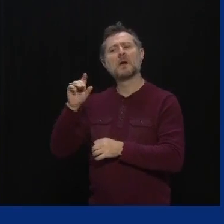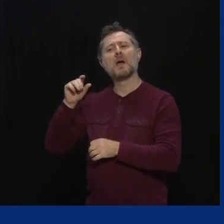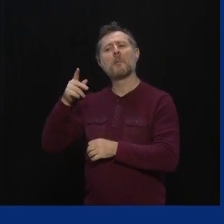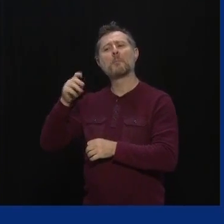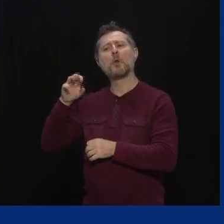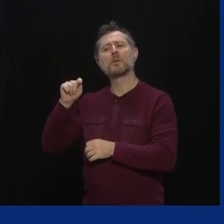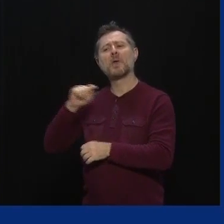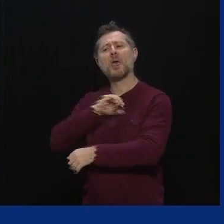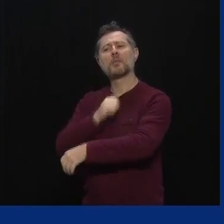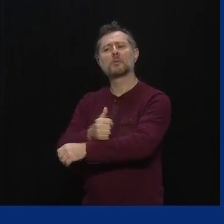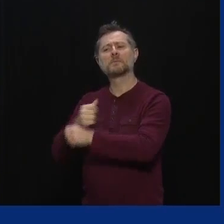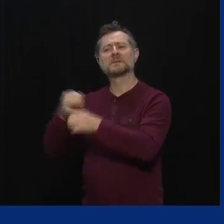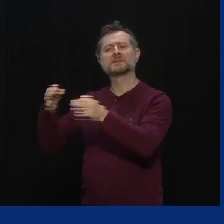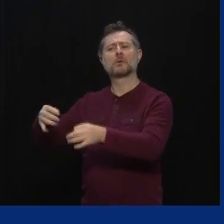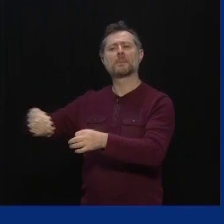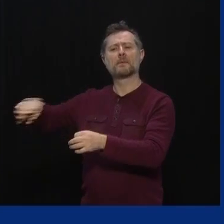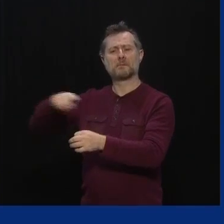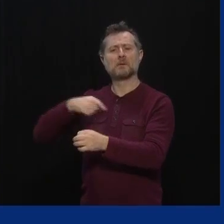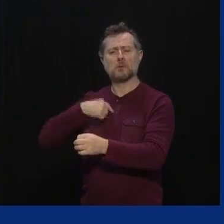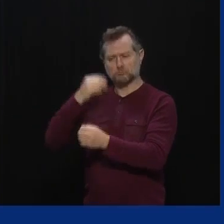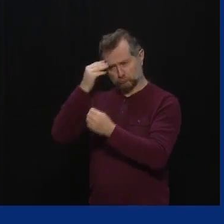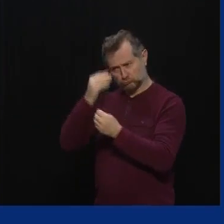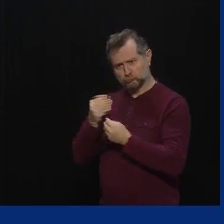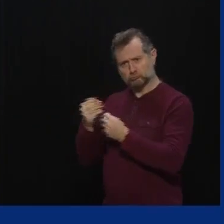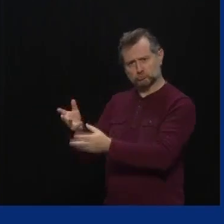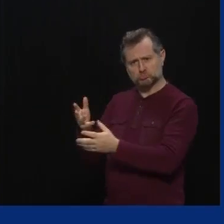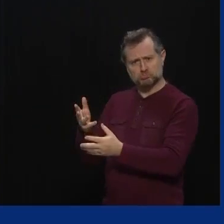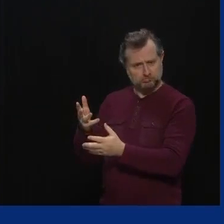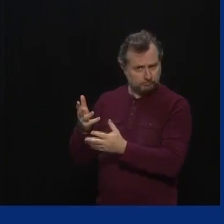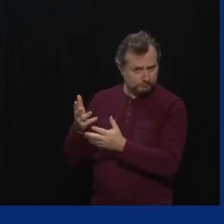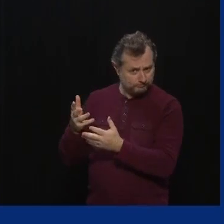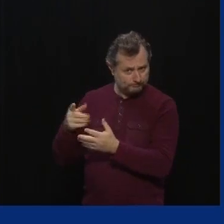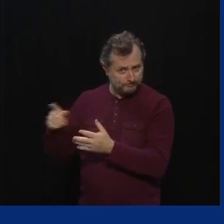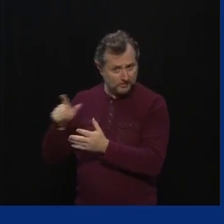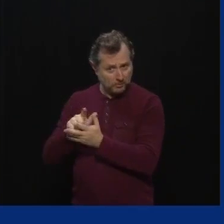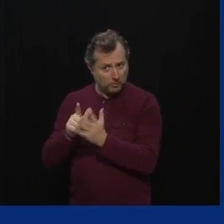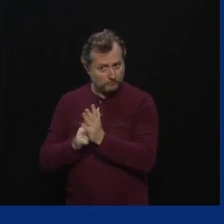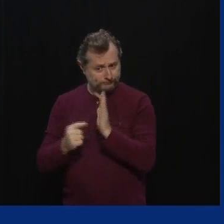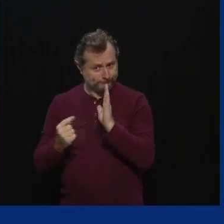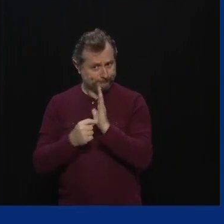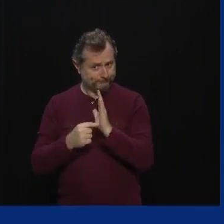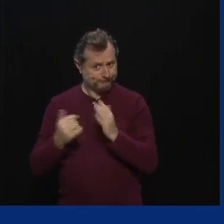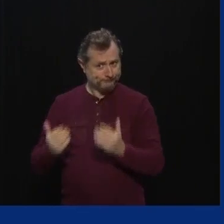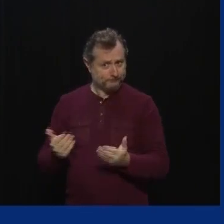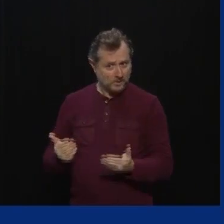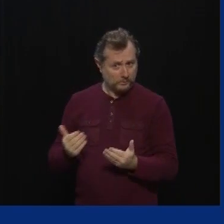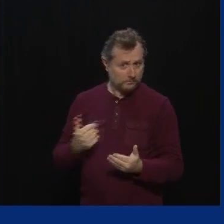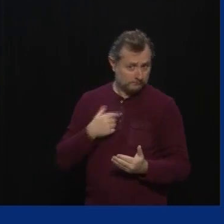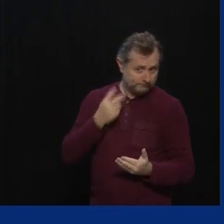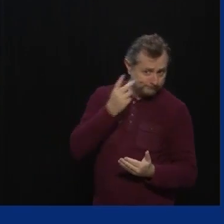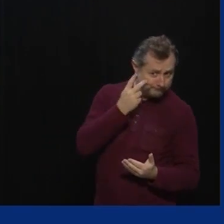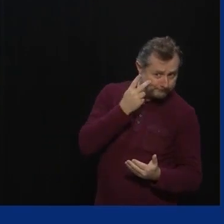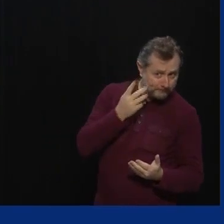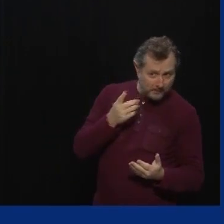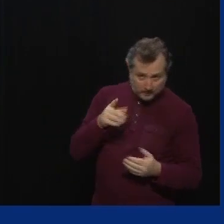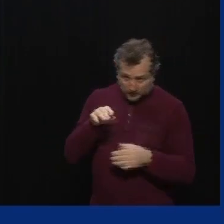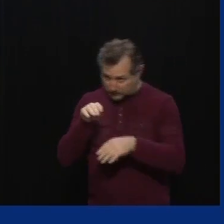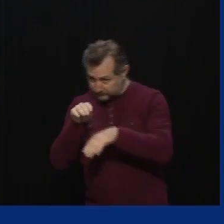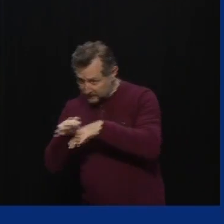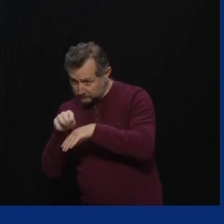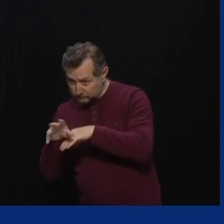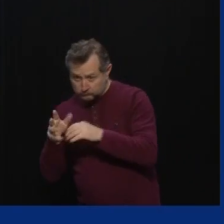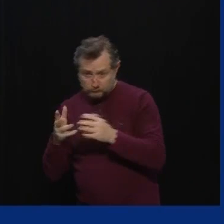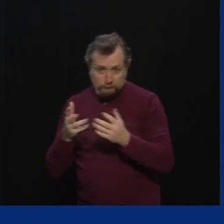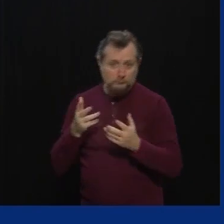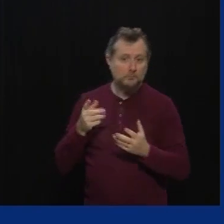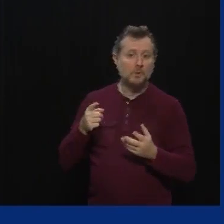direction with respect to the lawsuit which is pending. They needed to know some direction on that, as well as whether or not to continue